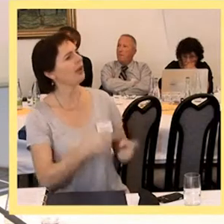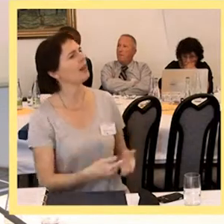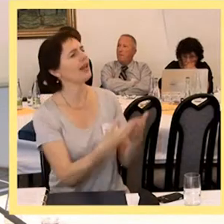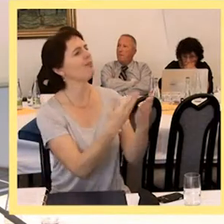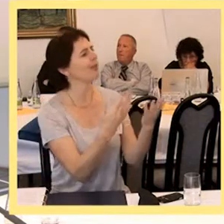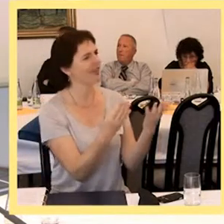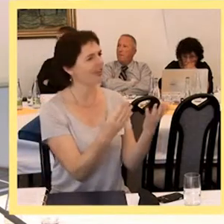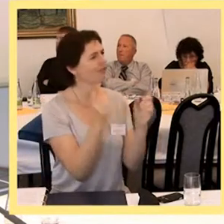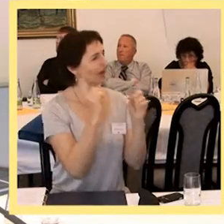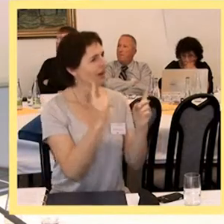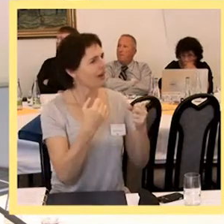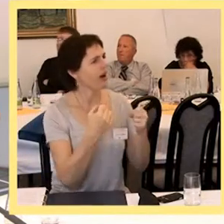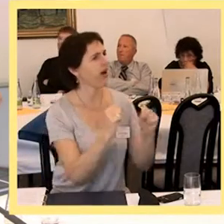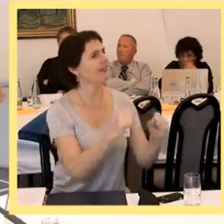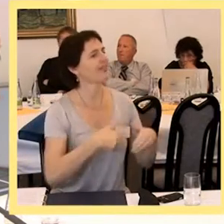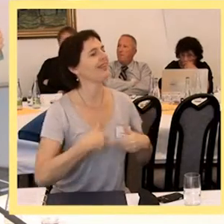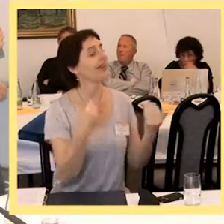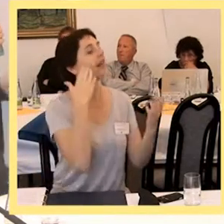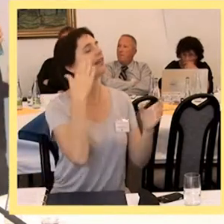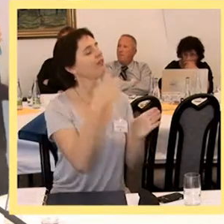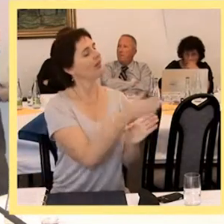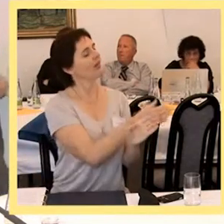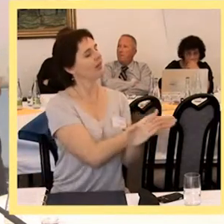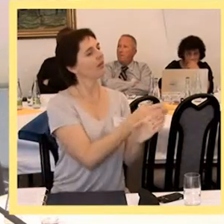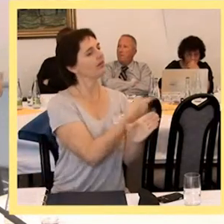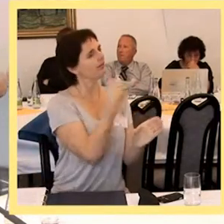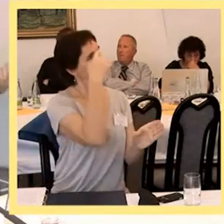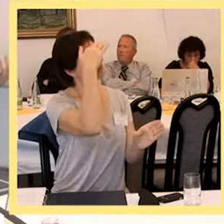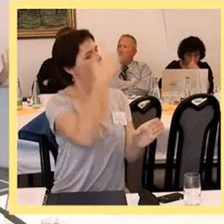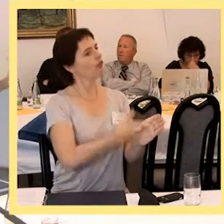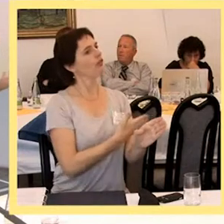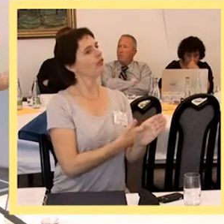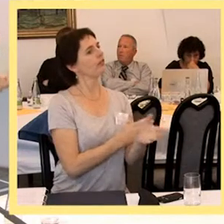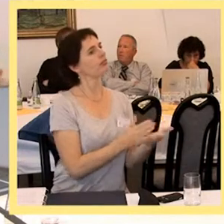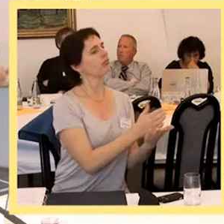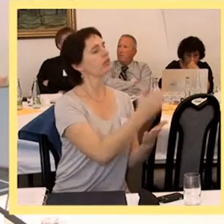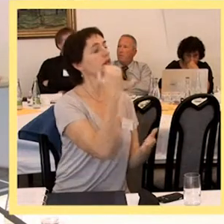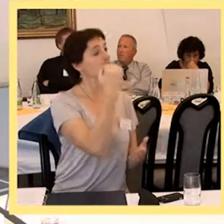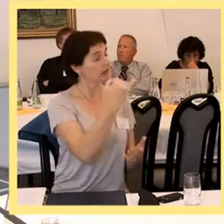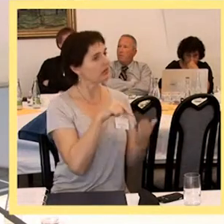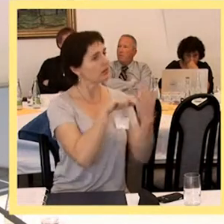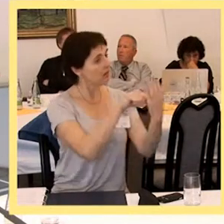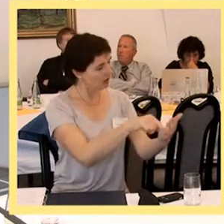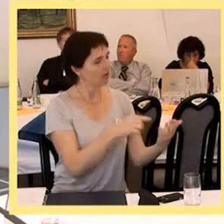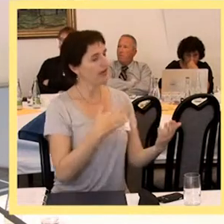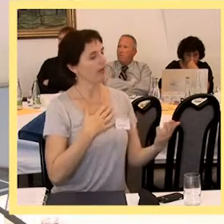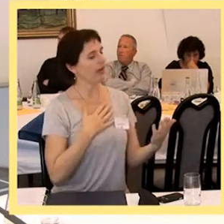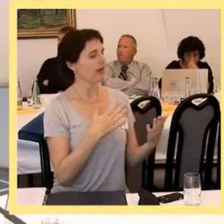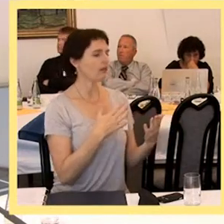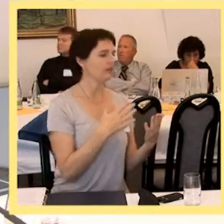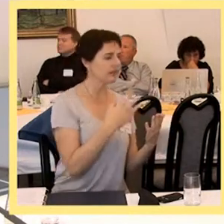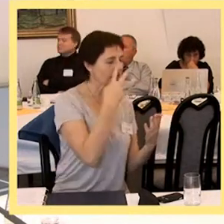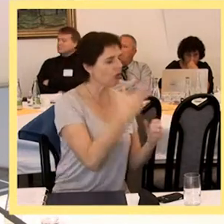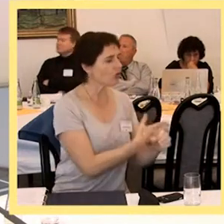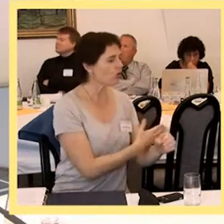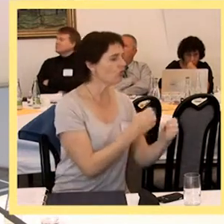variety of disabilities. So that's why we conducted the exercise, and my role was to lead the team and to develop the exercise and deliver it on